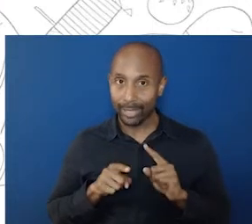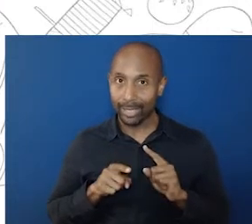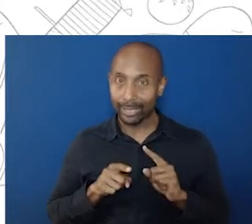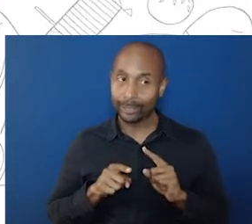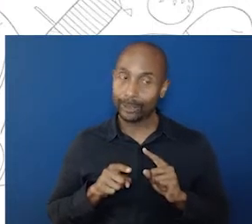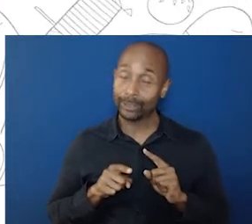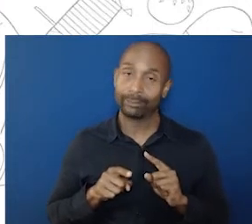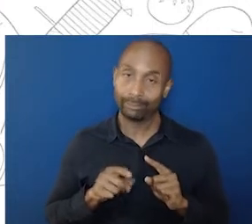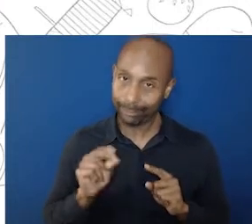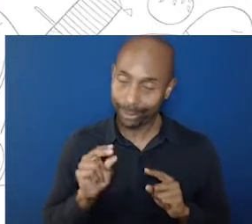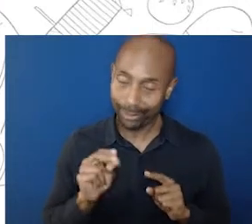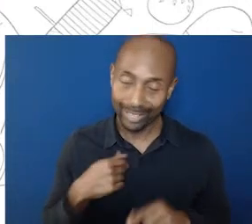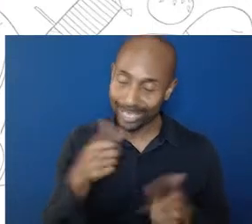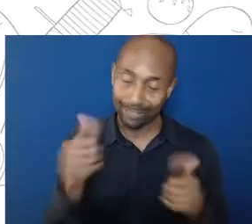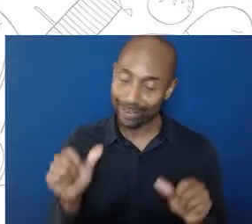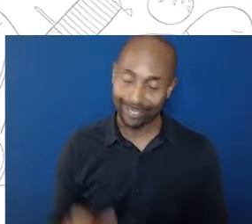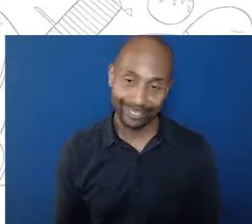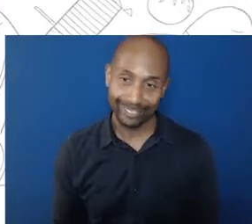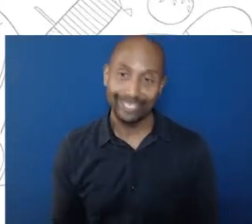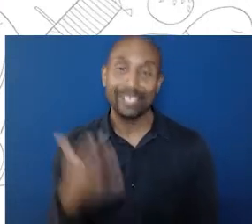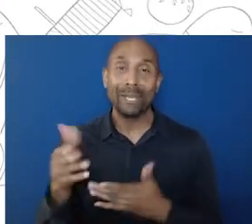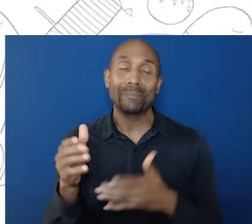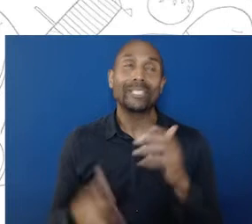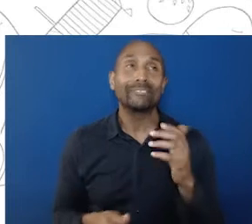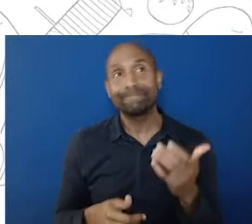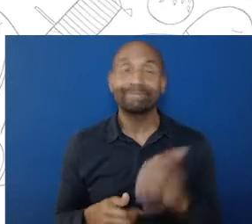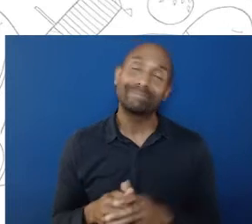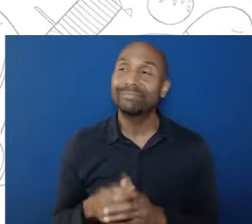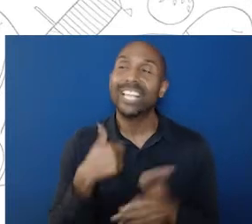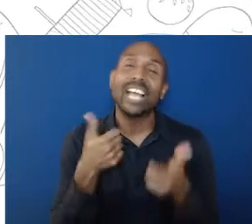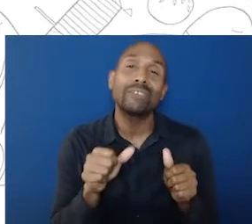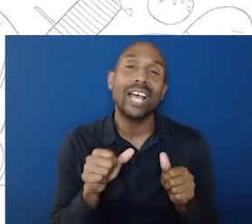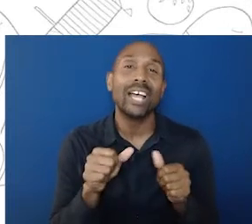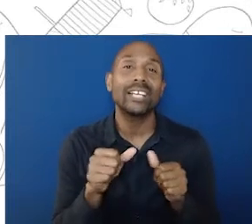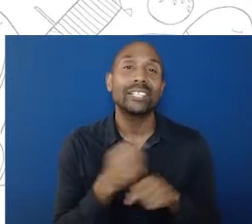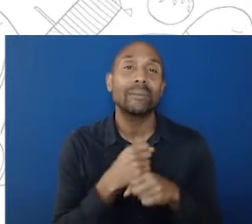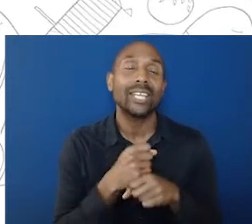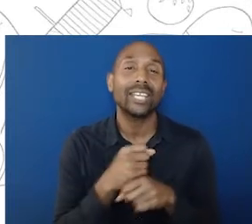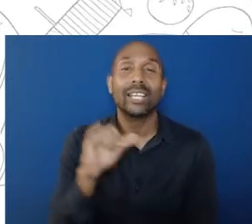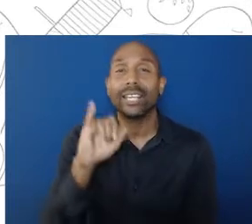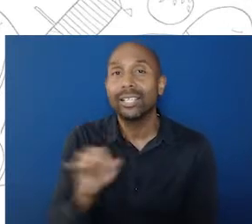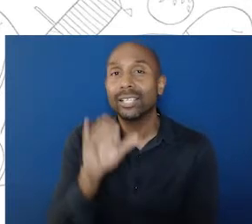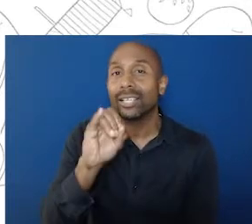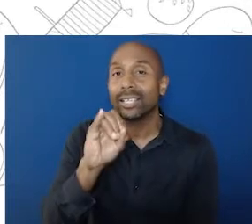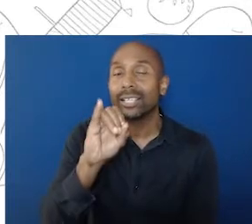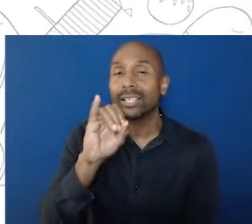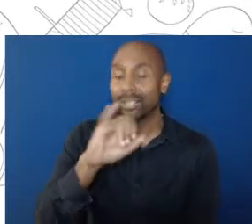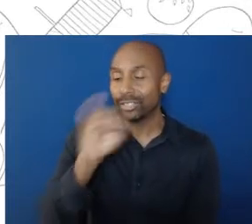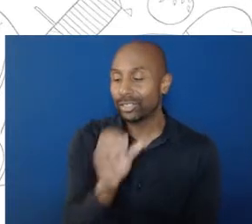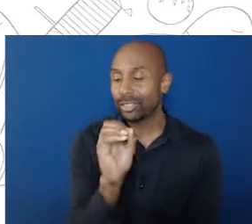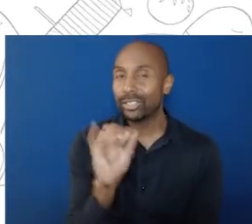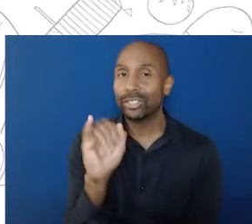tedious artist too. But no, I didn't try anything like that. The closest was probably like a type of joint, you know, making joints using wire,